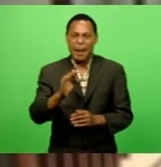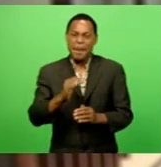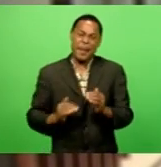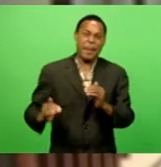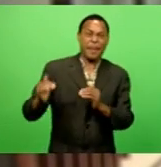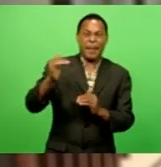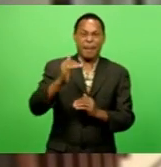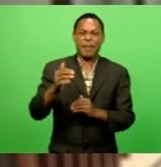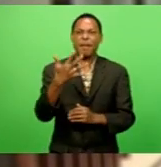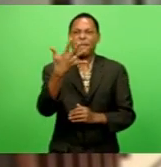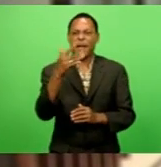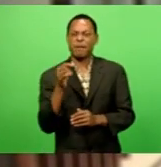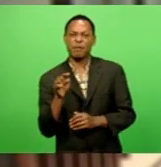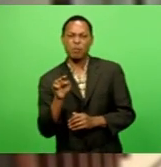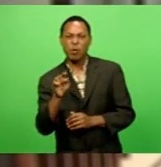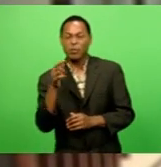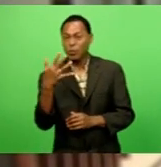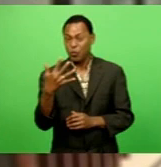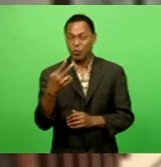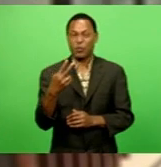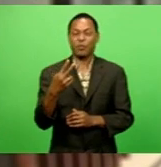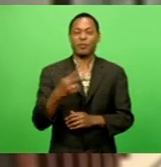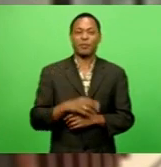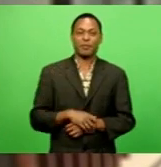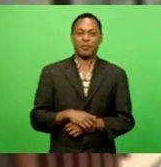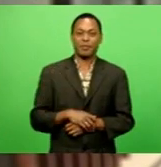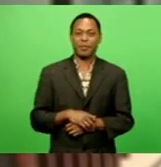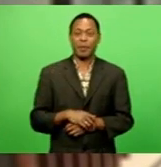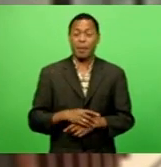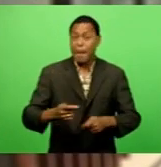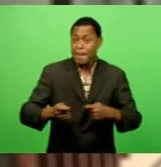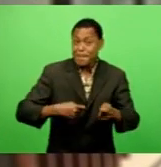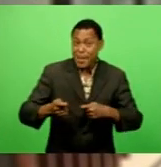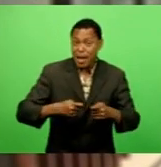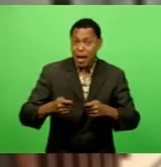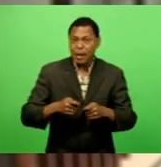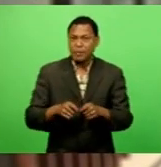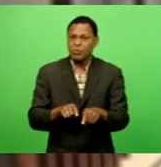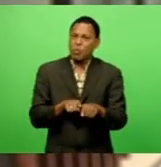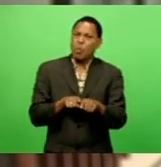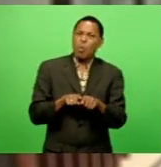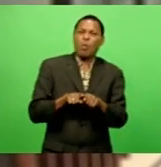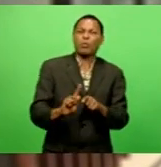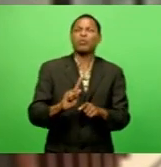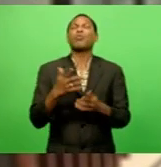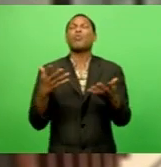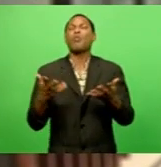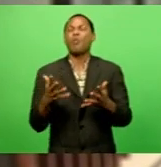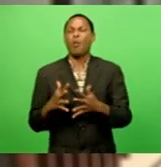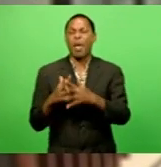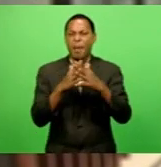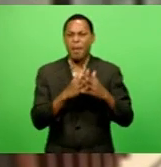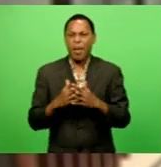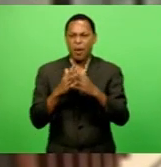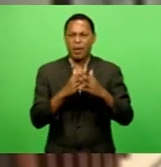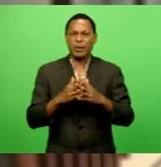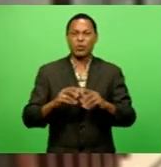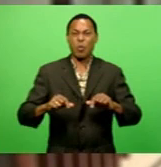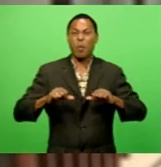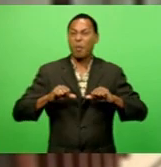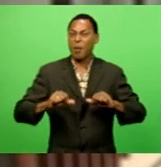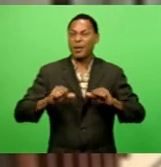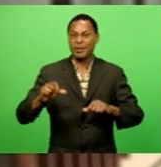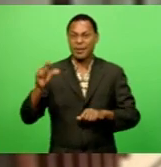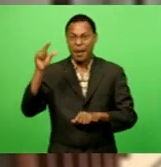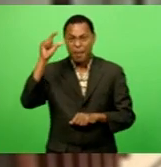of 5.2%. Meanwhile, markets globally looked ahead to more stimulus in the United States under President Joe Biden, as the